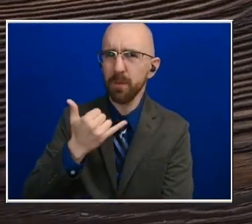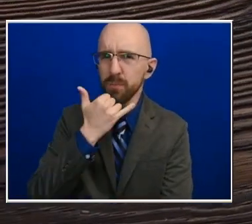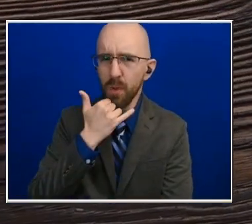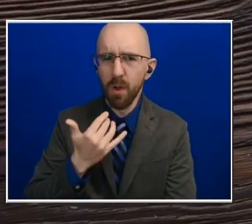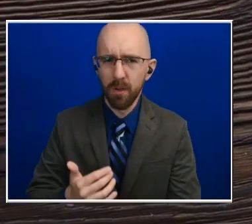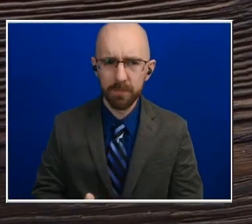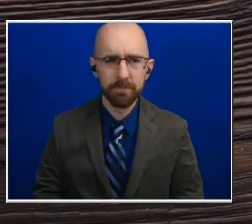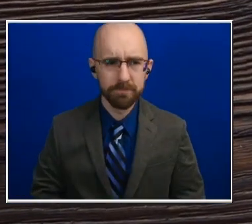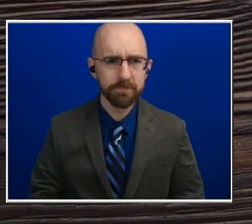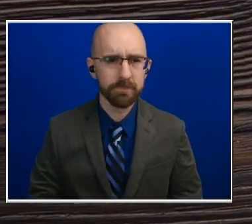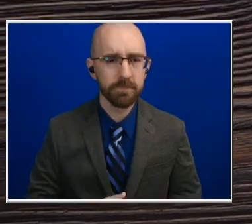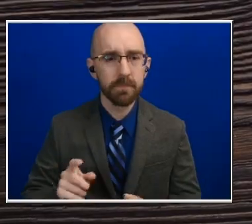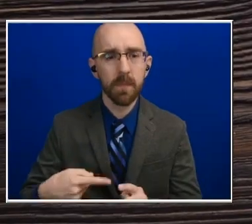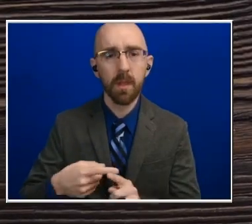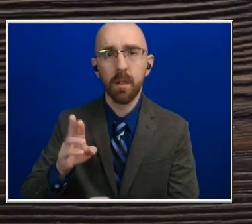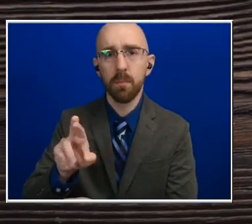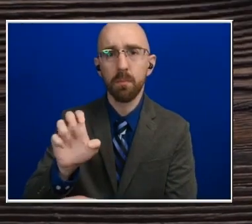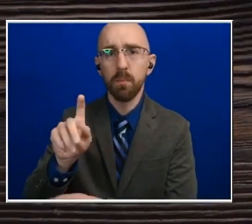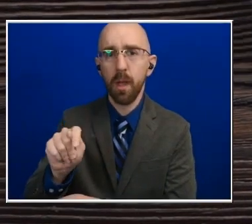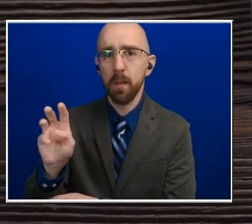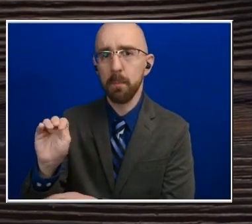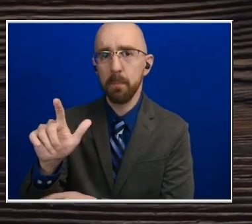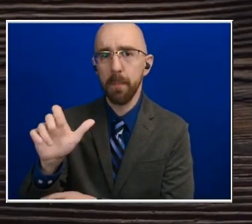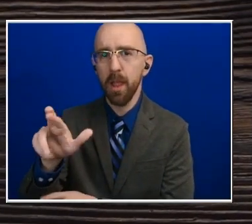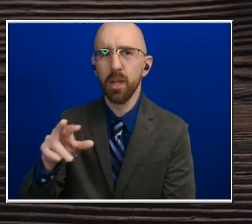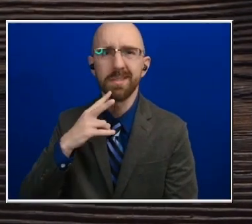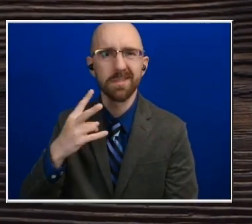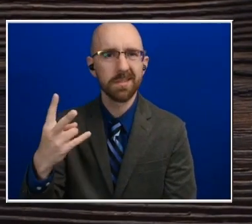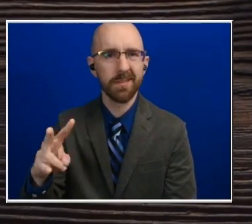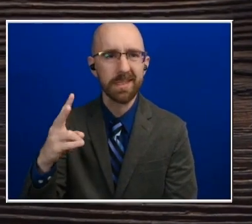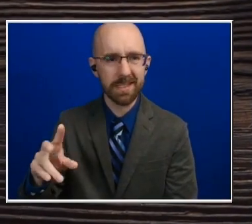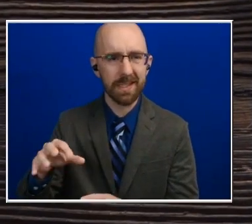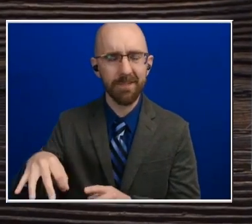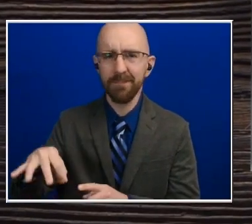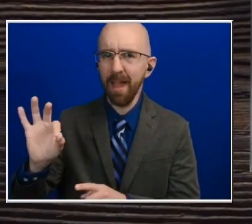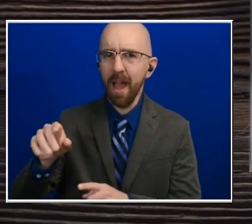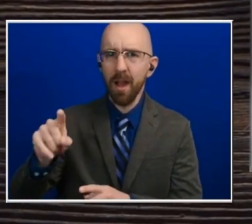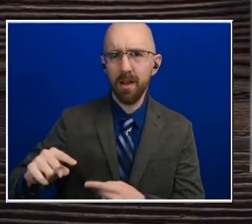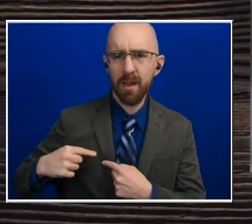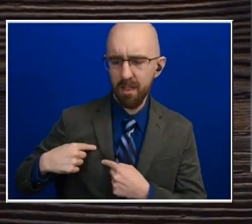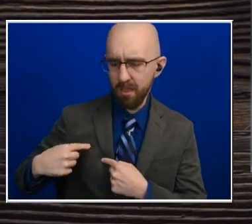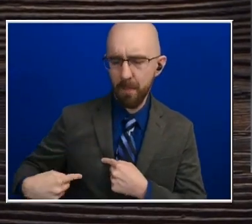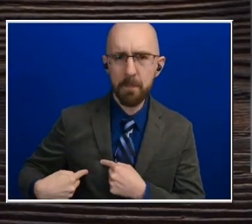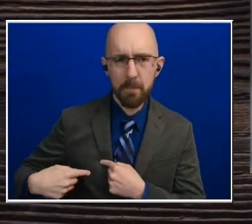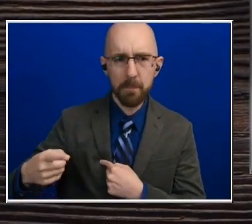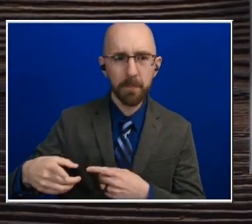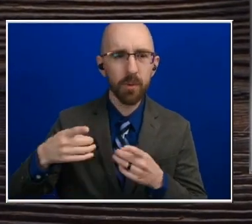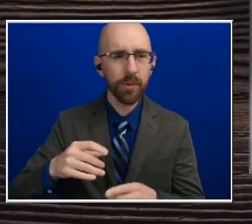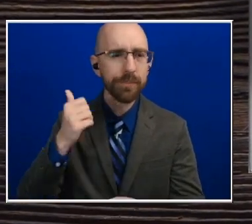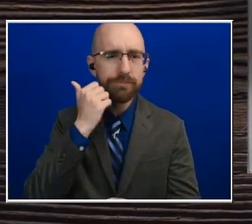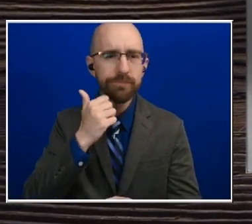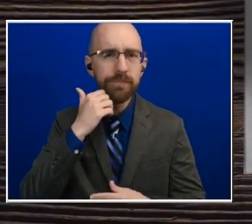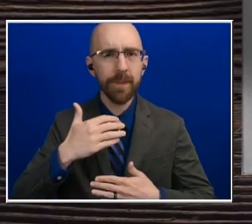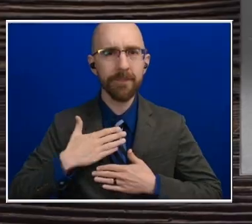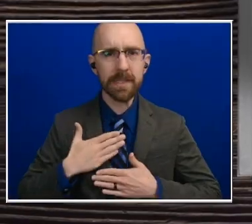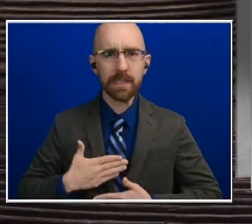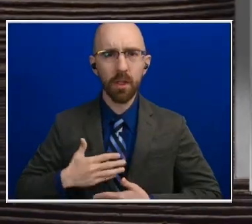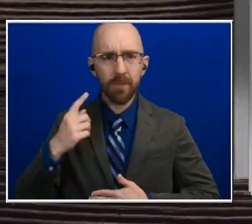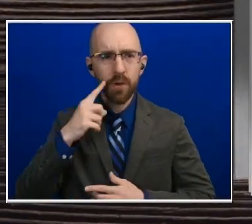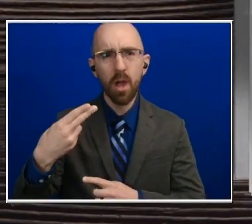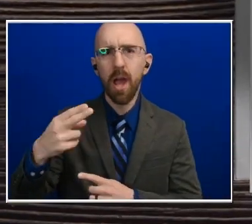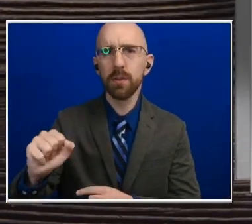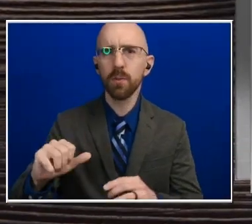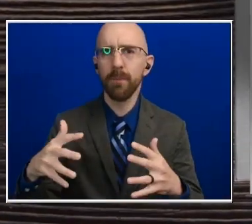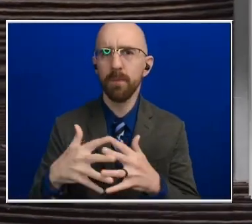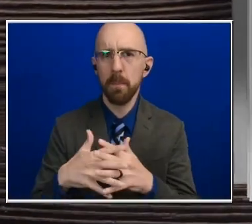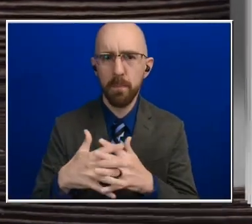When Bret Miller was just 17 years old, he found a lump in his chest. It was during a routine physical for high school football, and like